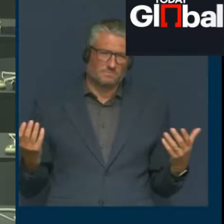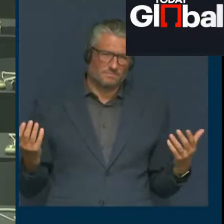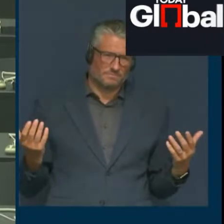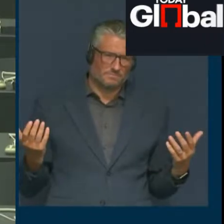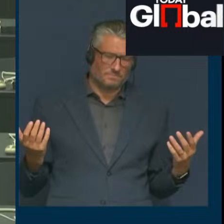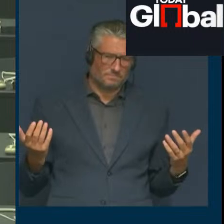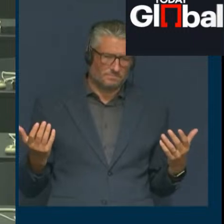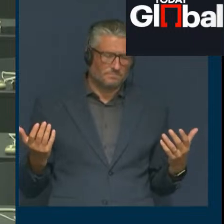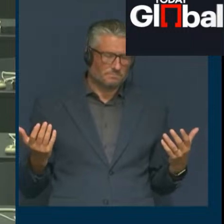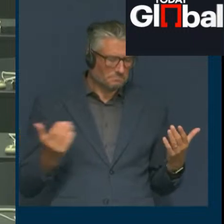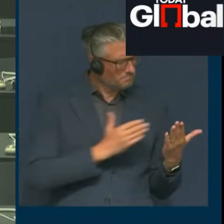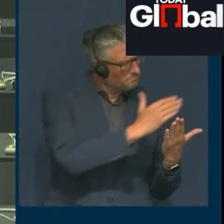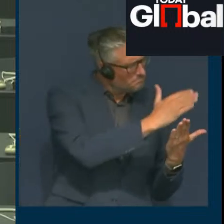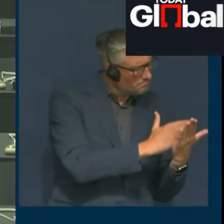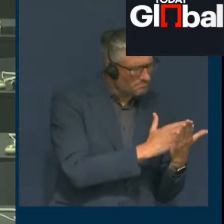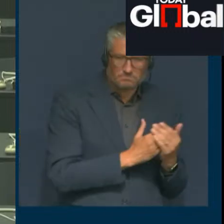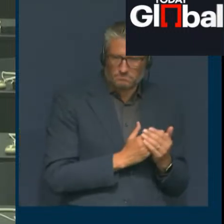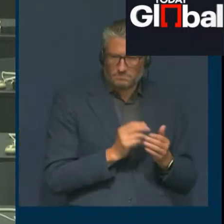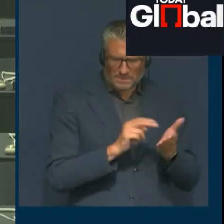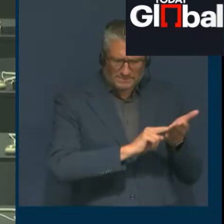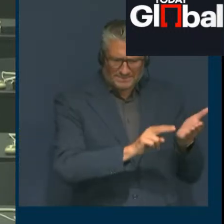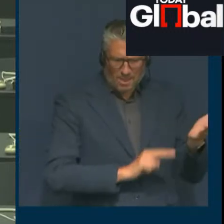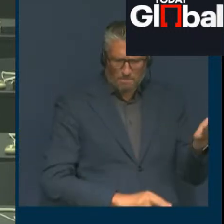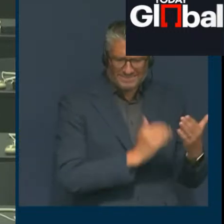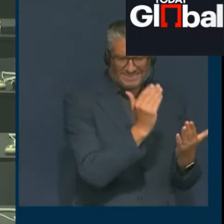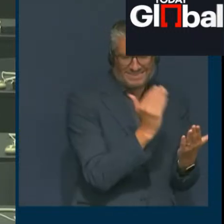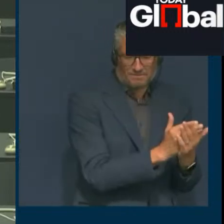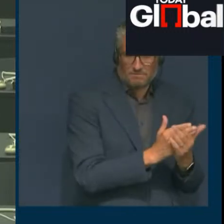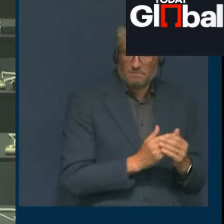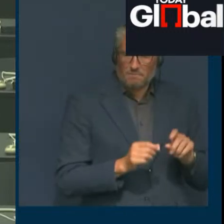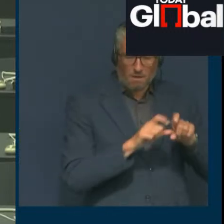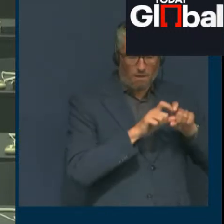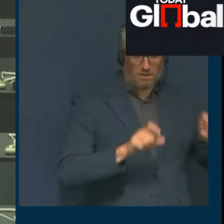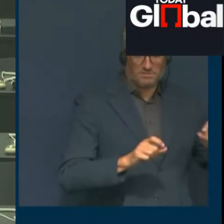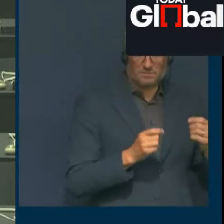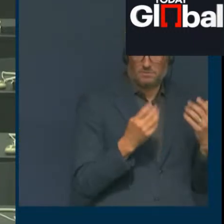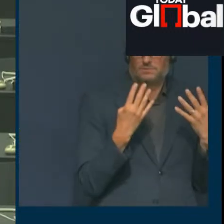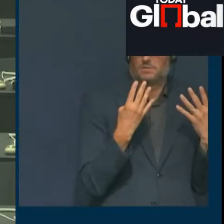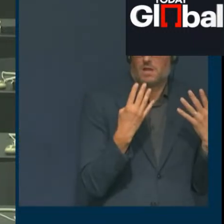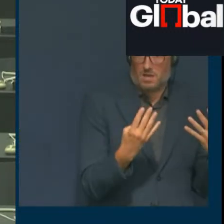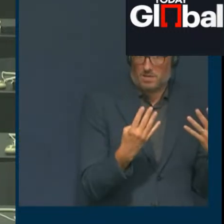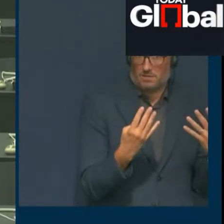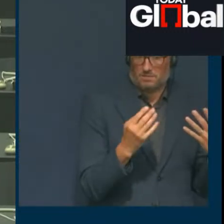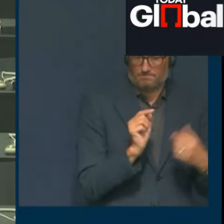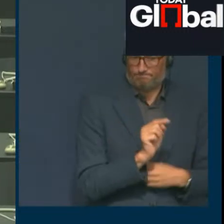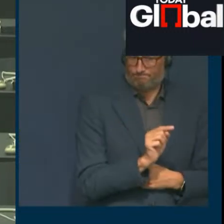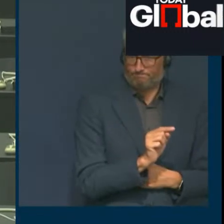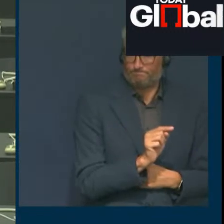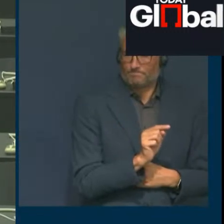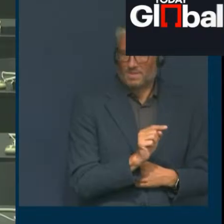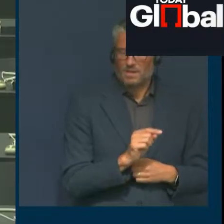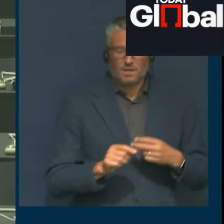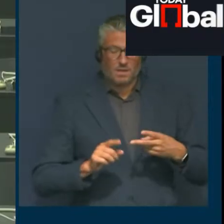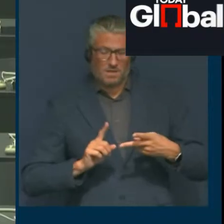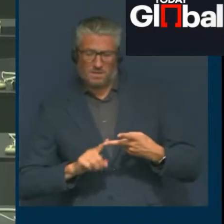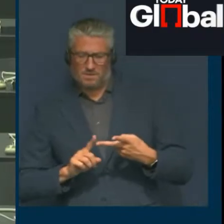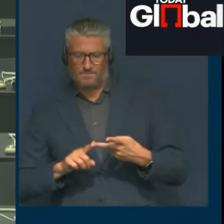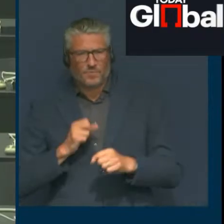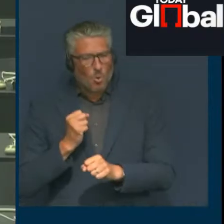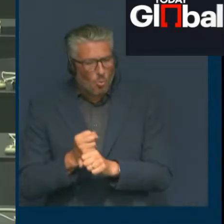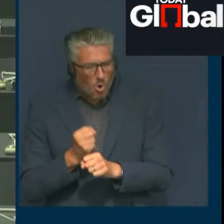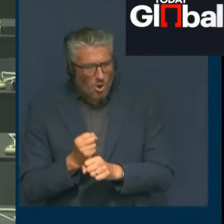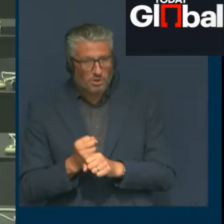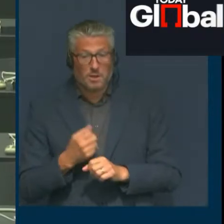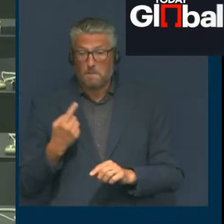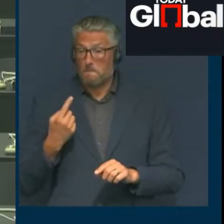Convention. The second point relates to the right to work and economic empowerment. Efforts have